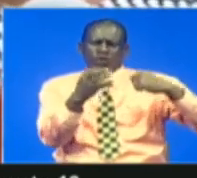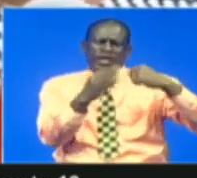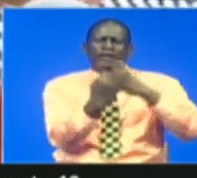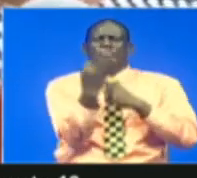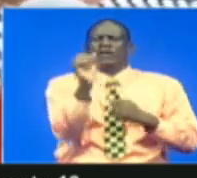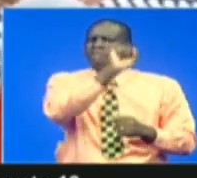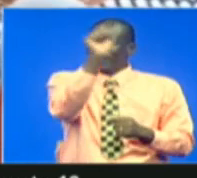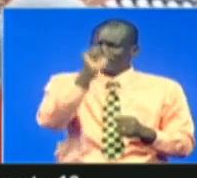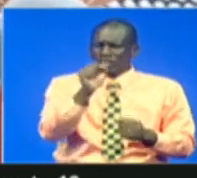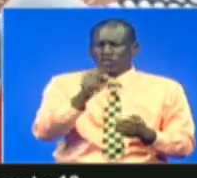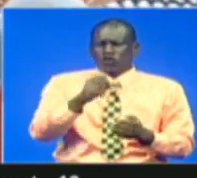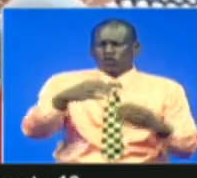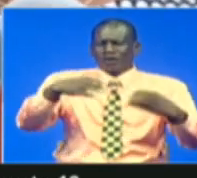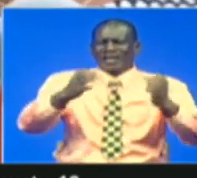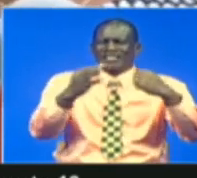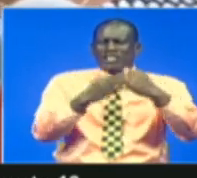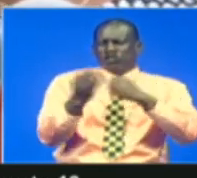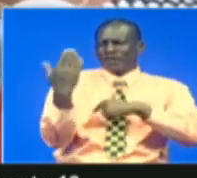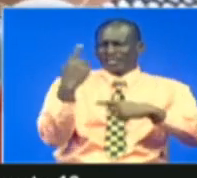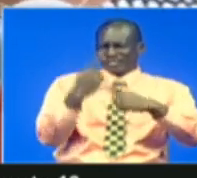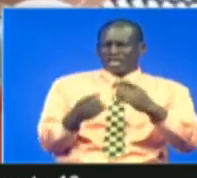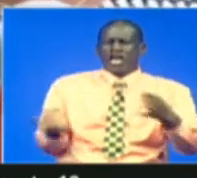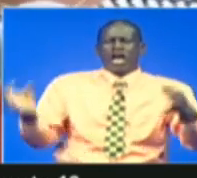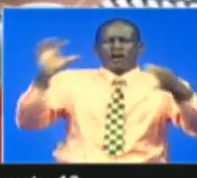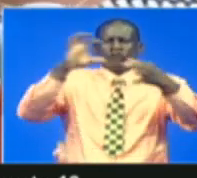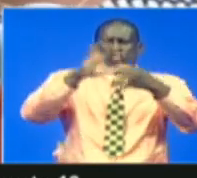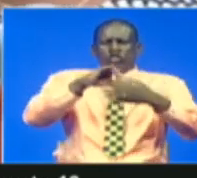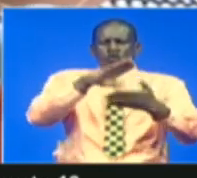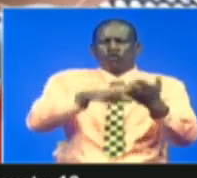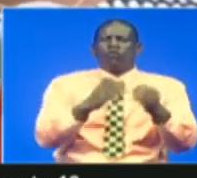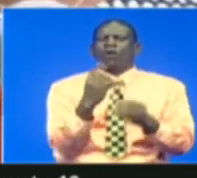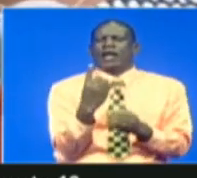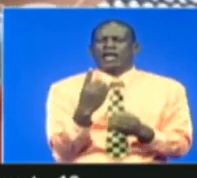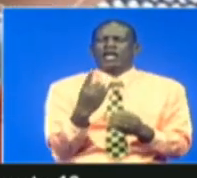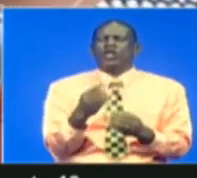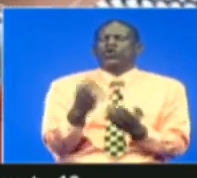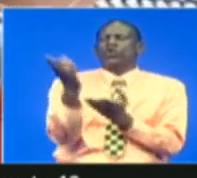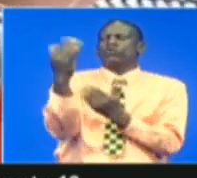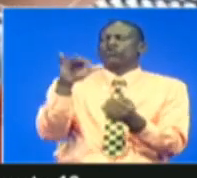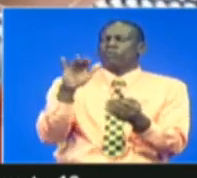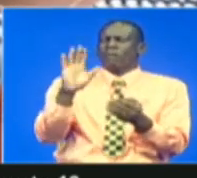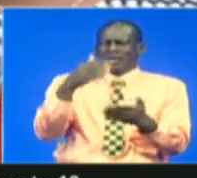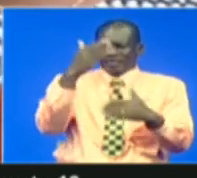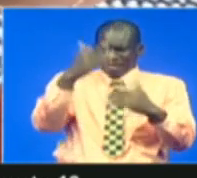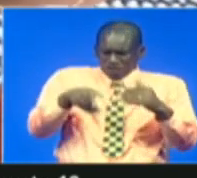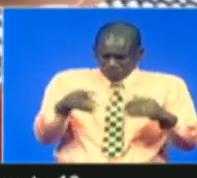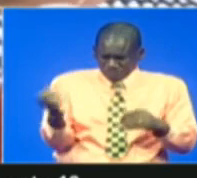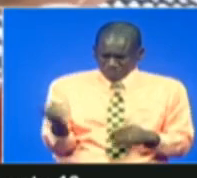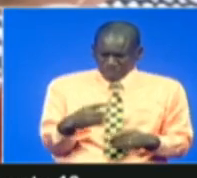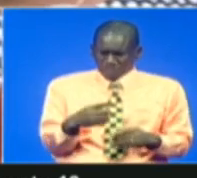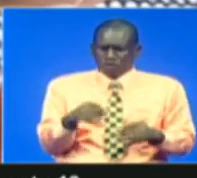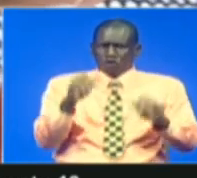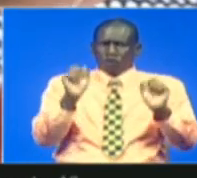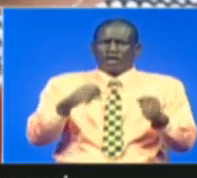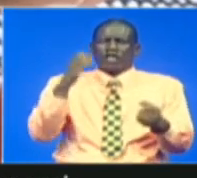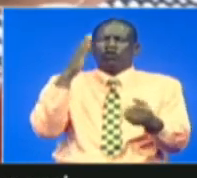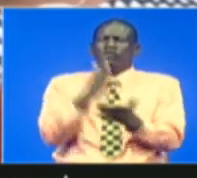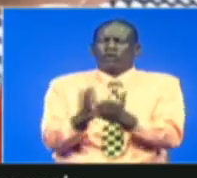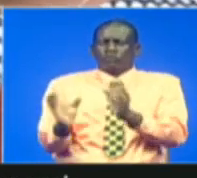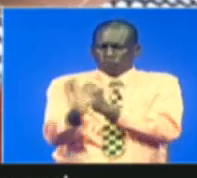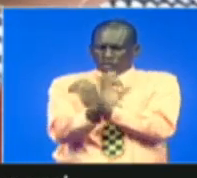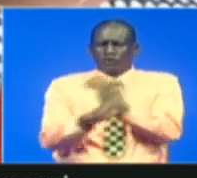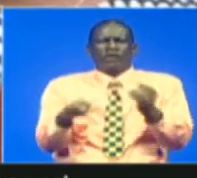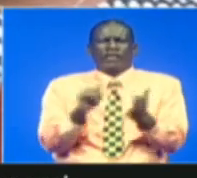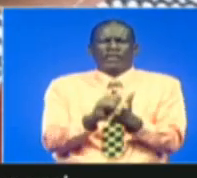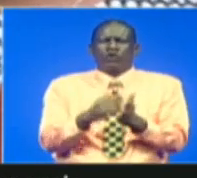are hoping that by the end of this month we'll be able to actually assure the country that